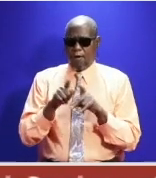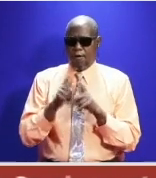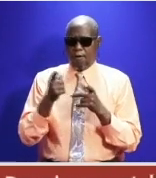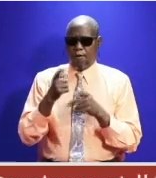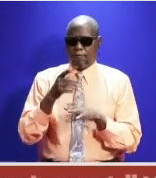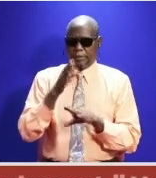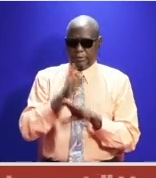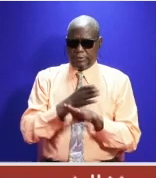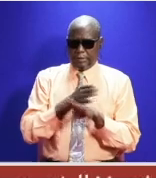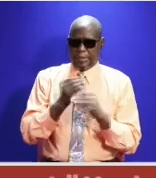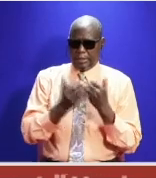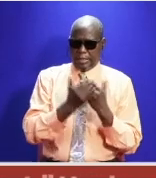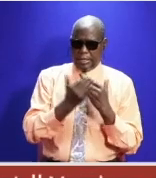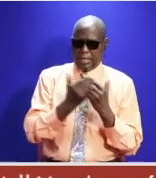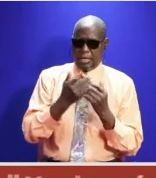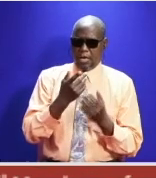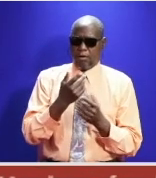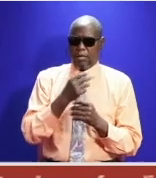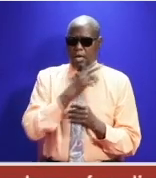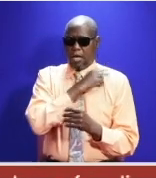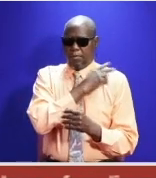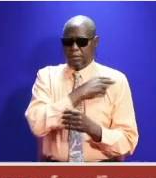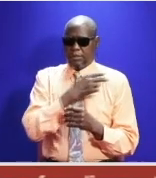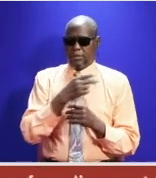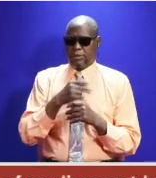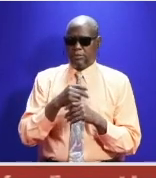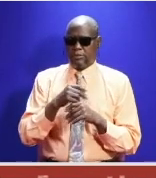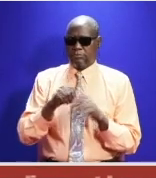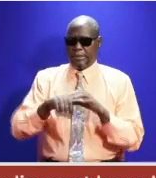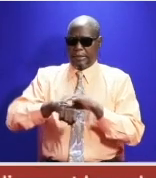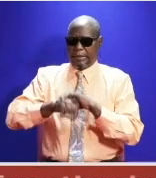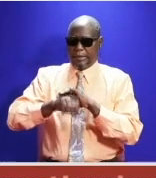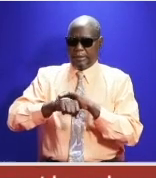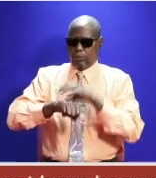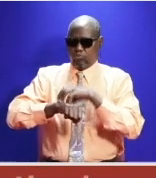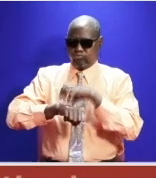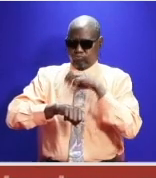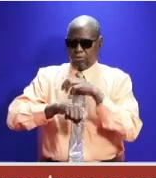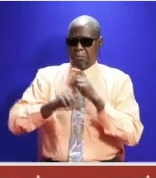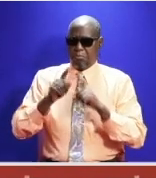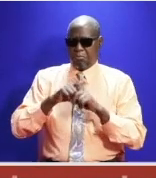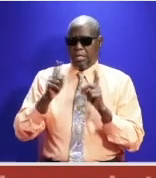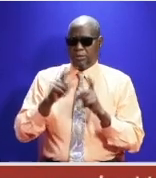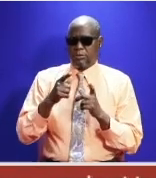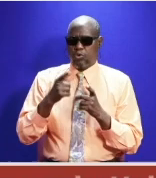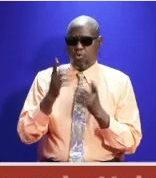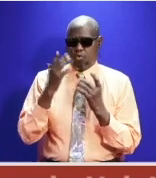captain has a swollen knee, but we are hopeful that we'll be there when we start playing these